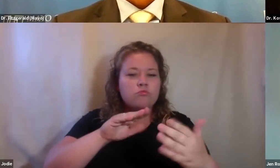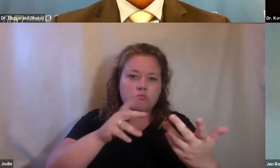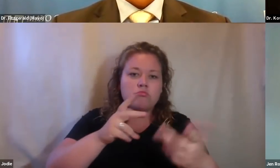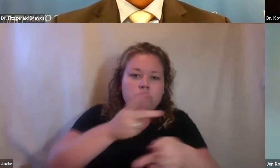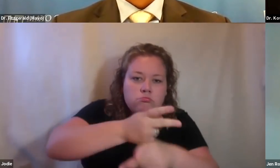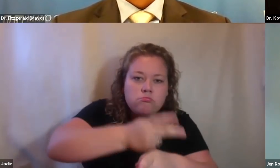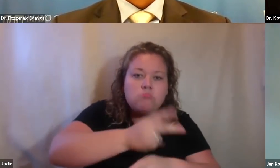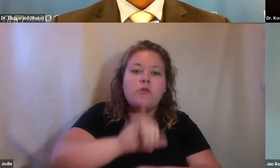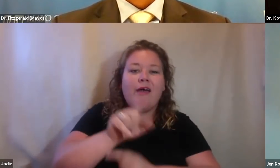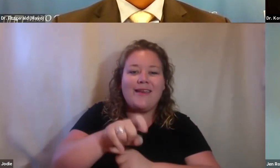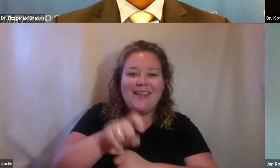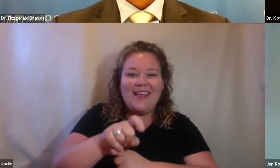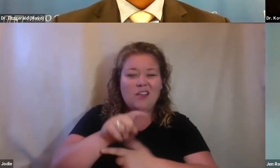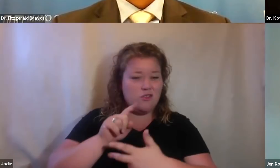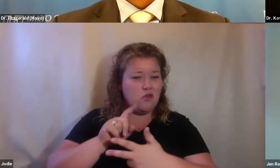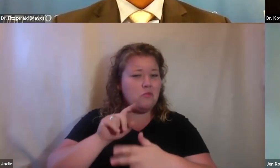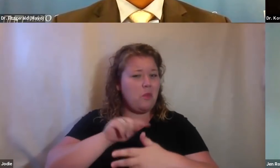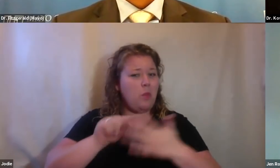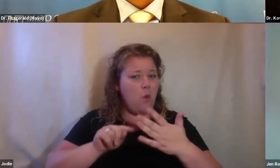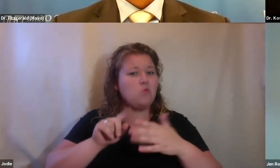the key metrics that we're looking at